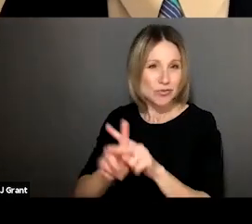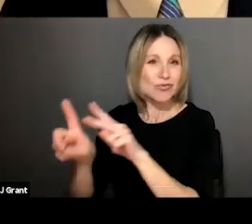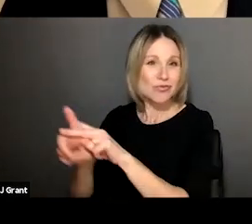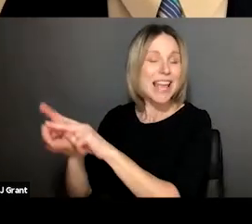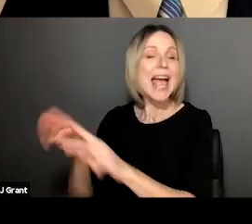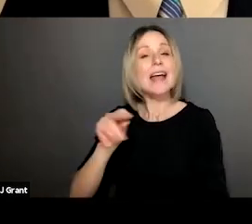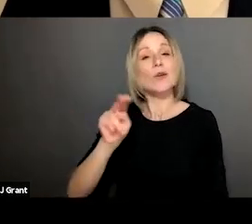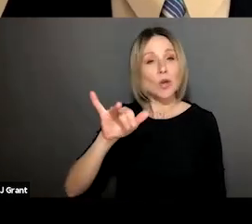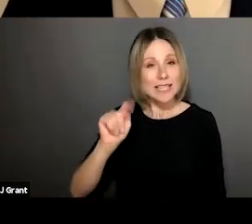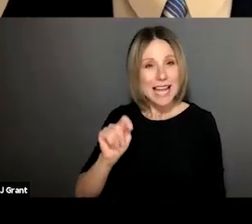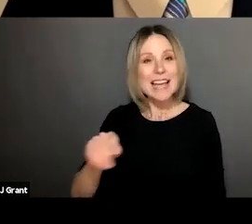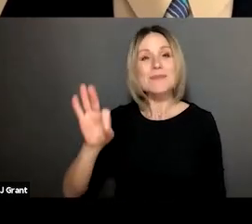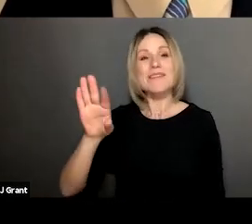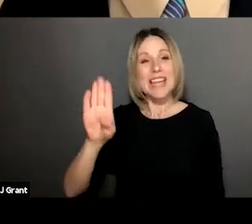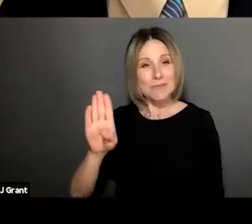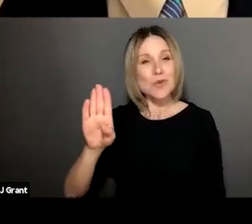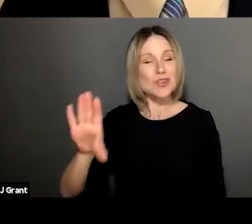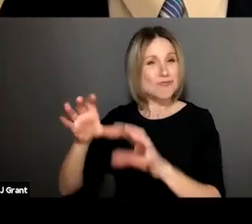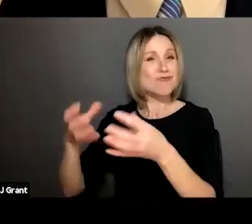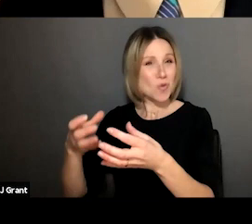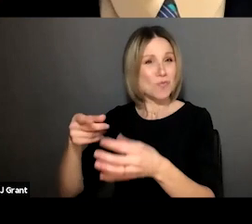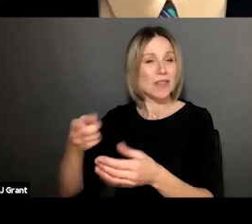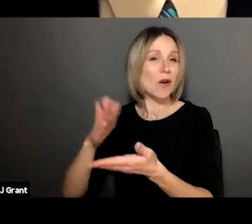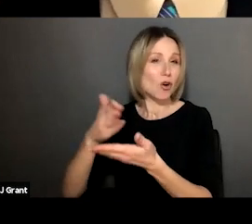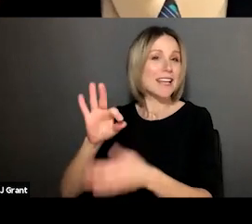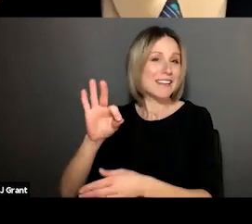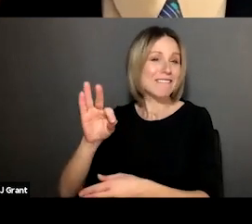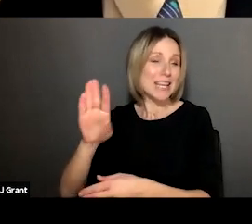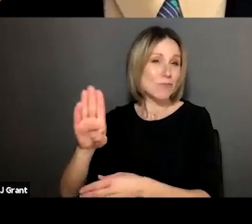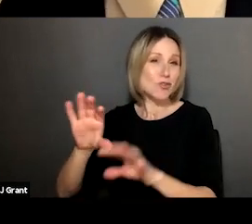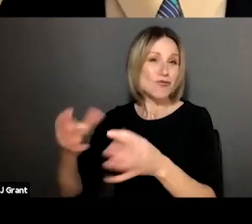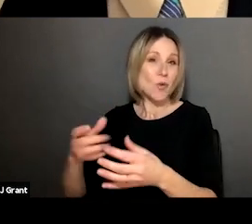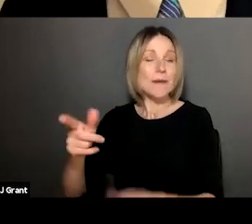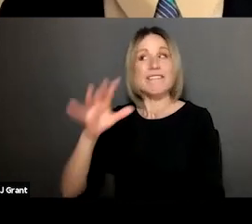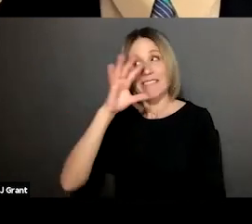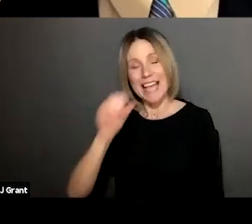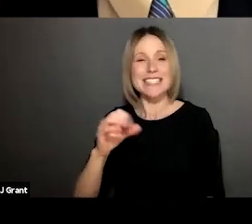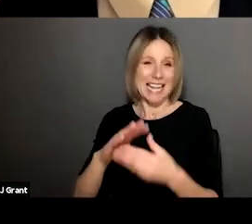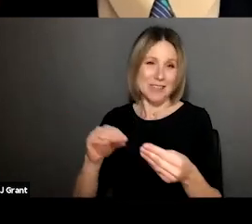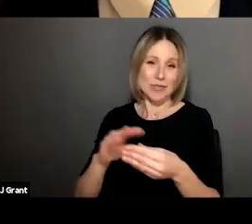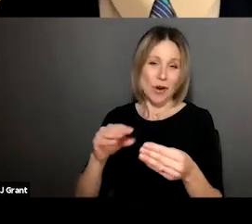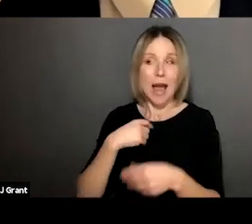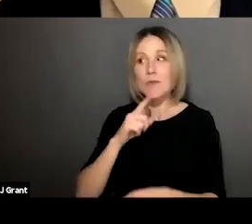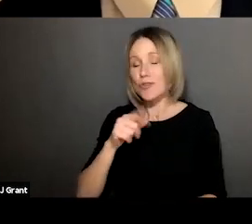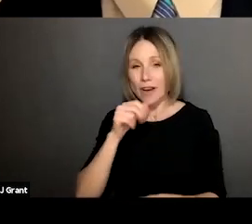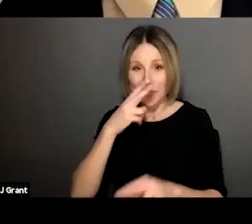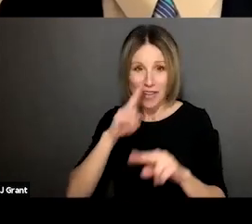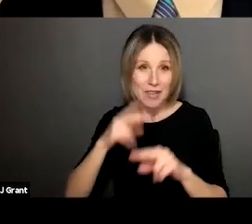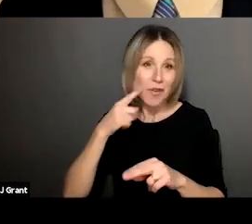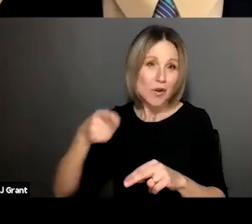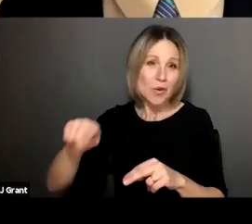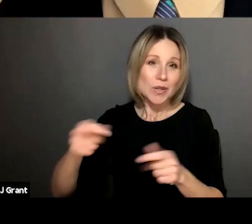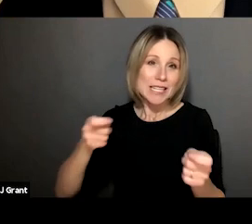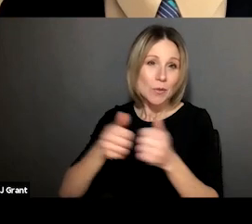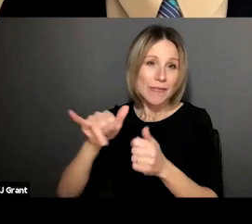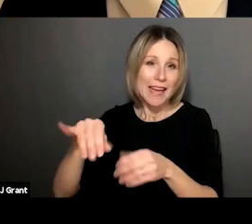own fascinating story, at least from an external point of view, it's fascinating. It's probably not much fun to deal with it as